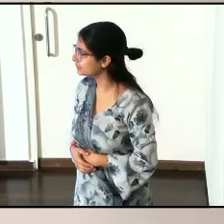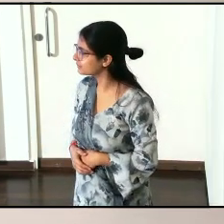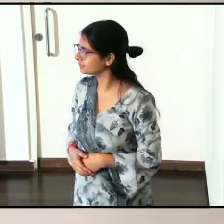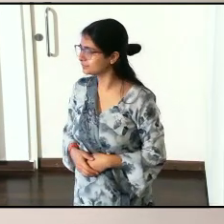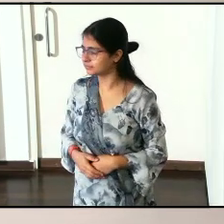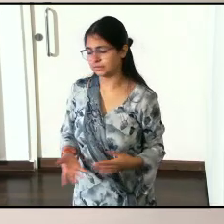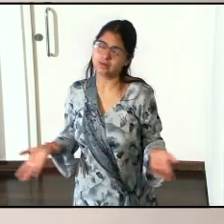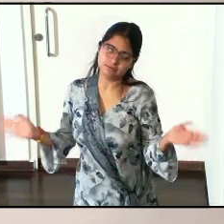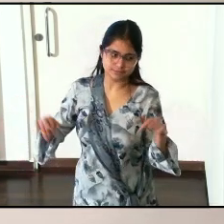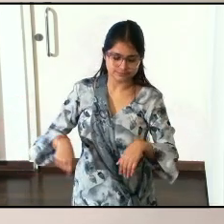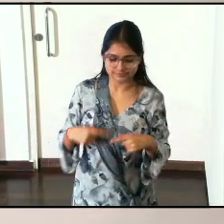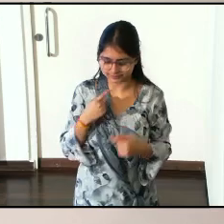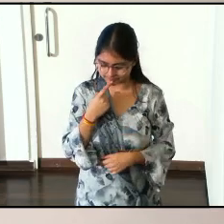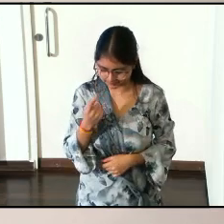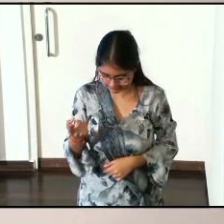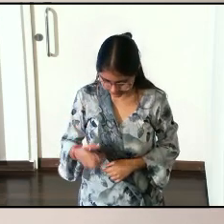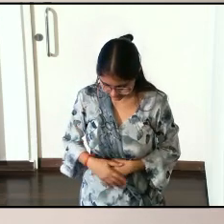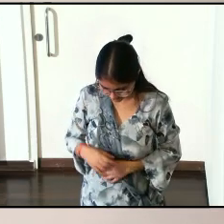let's say, in